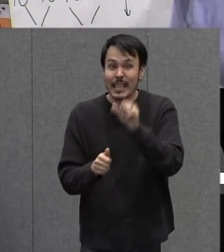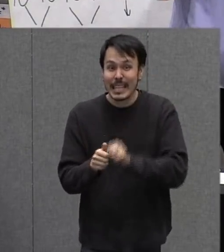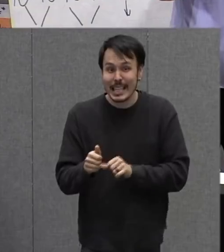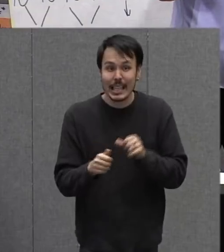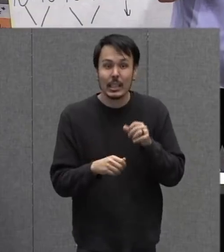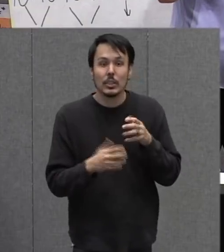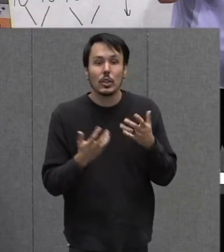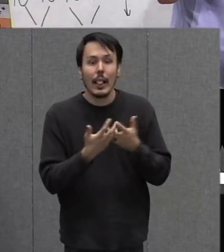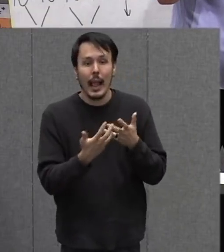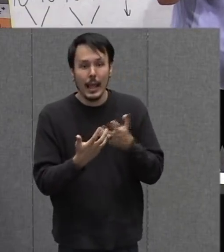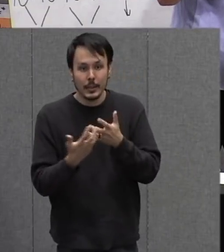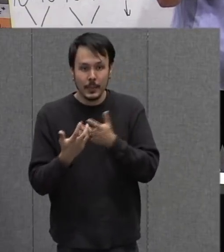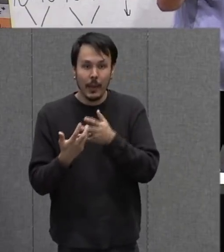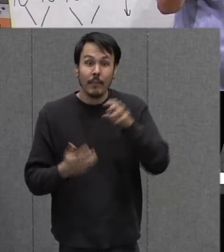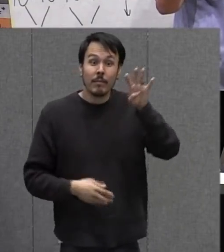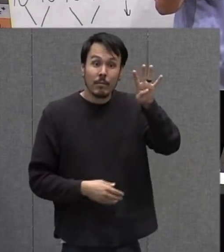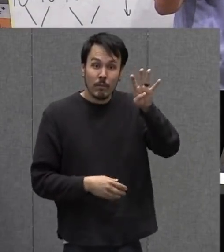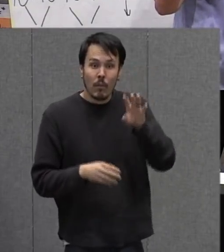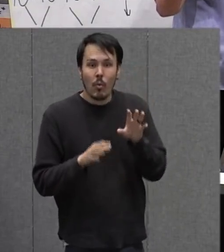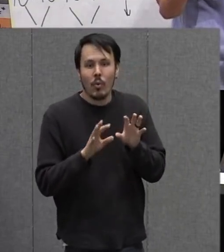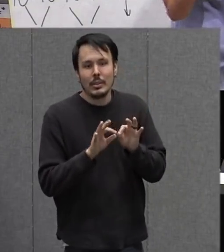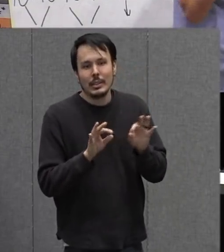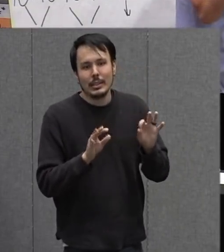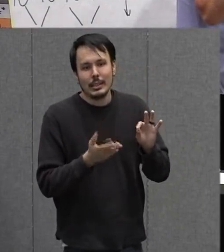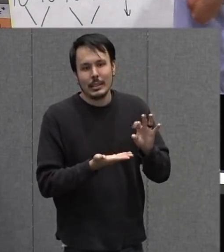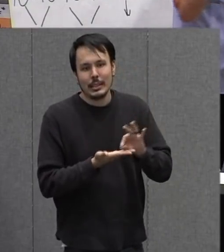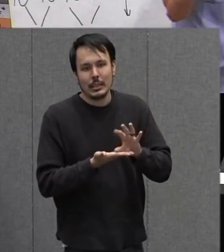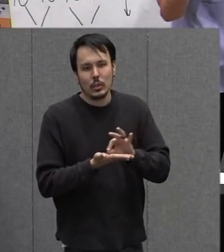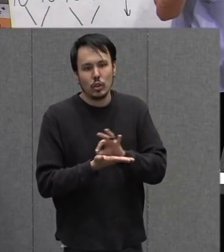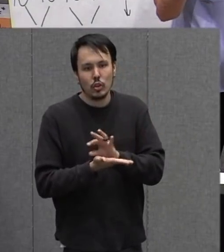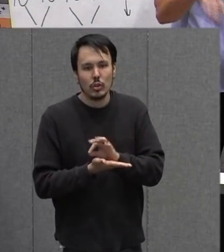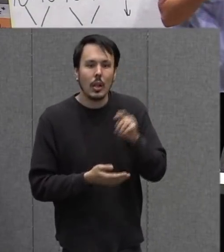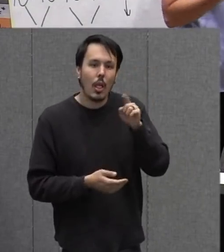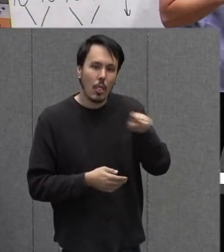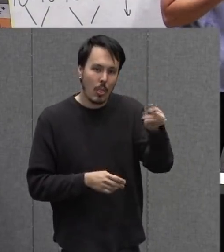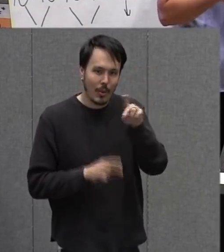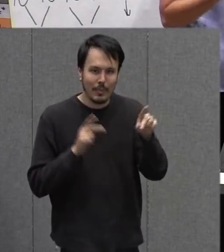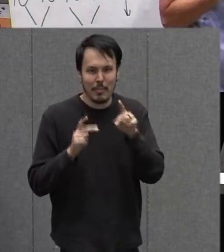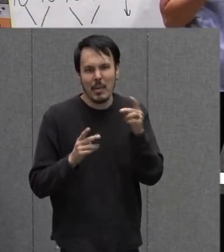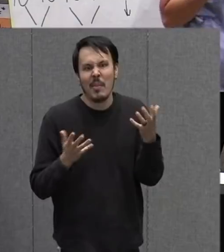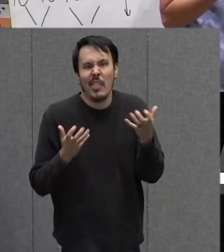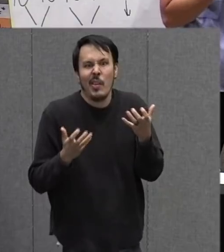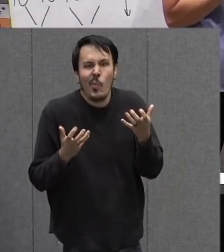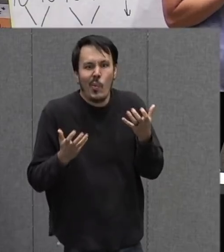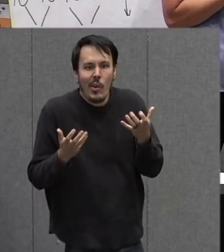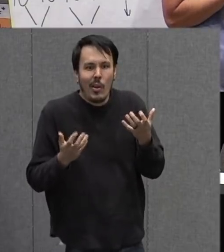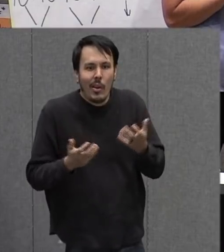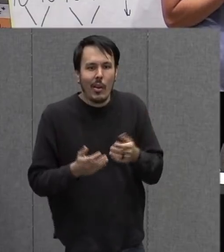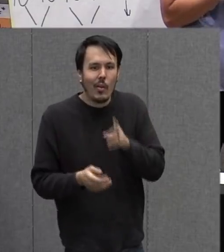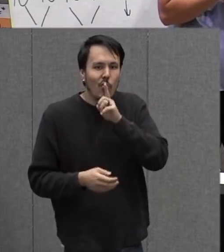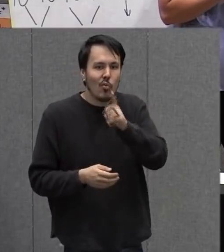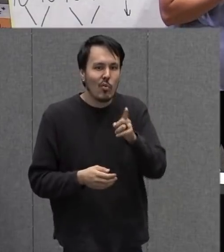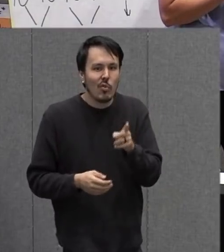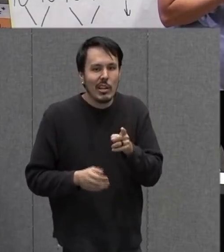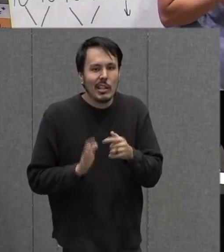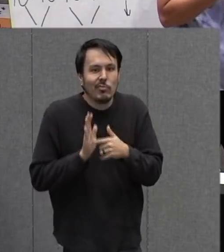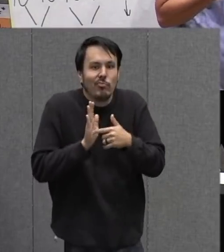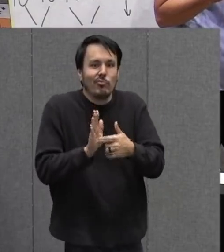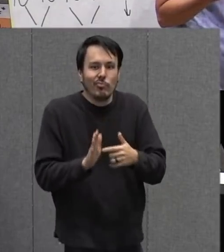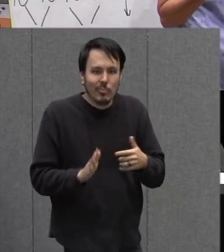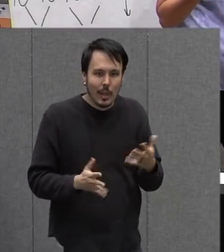4 stickers. That person, he or she, kind of wanted to really make some friends, really outdo